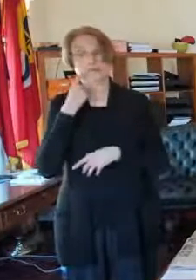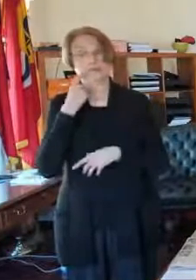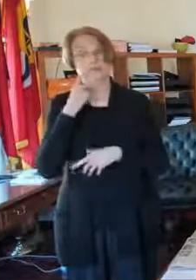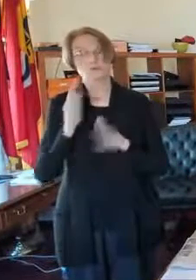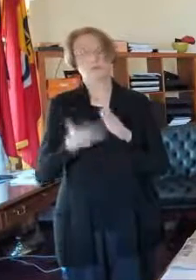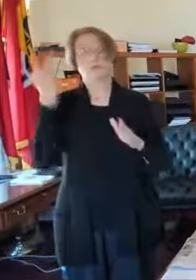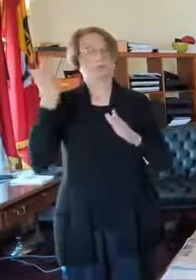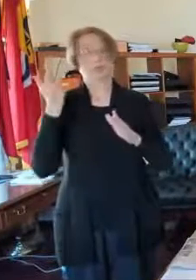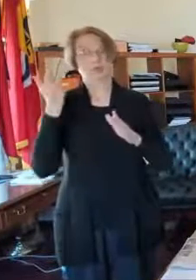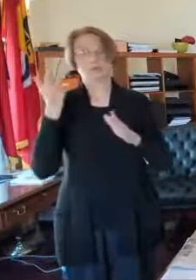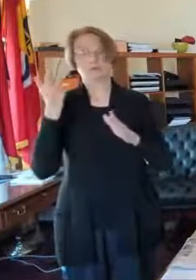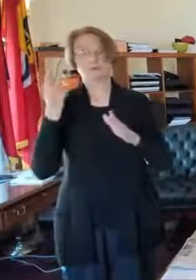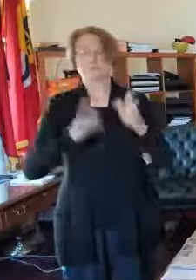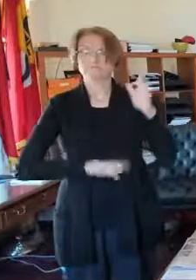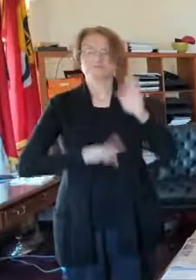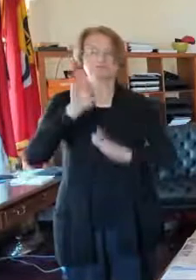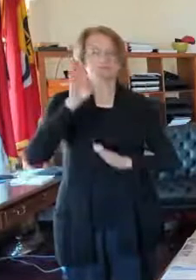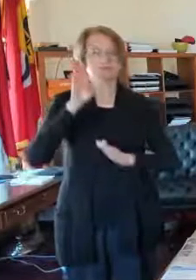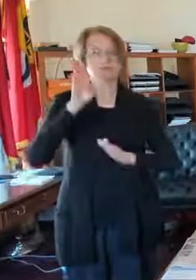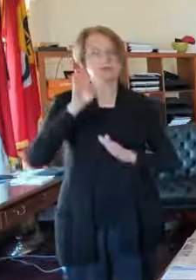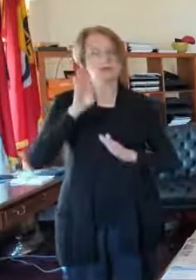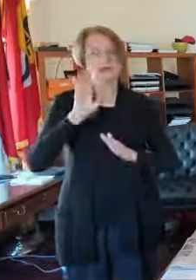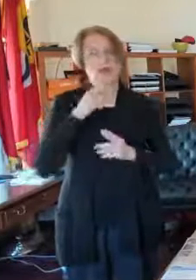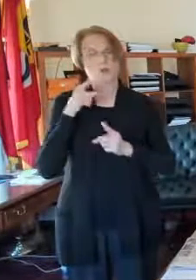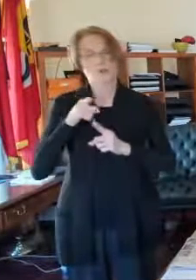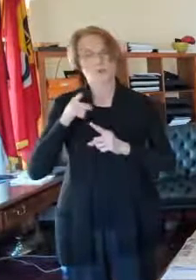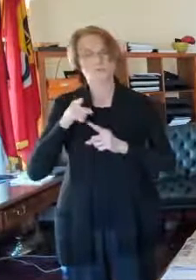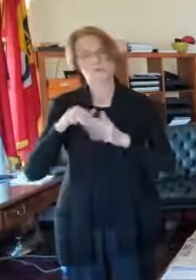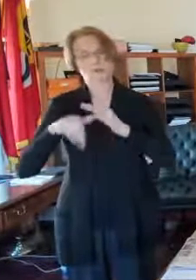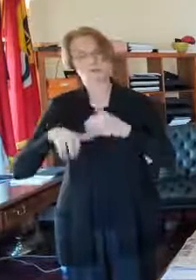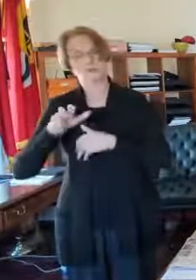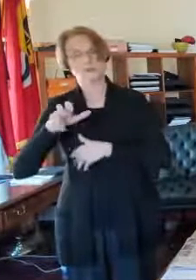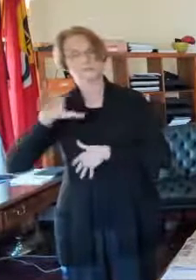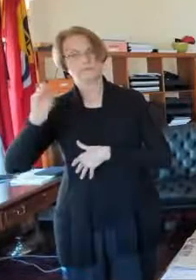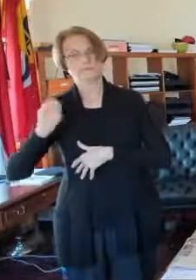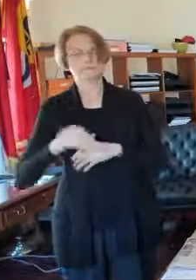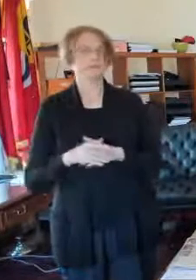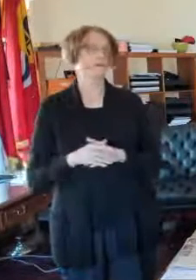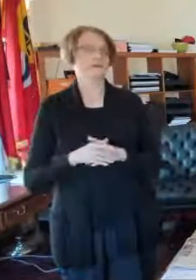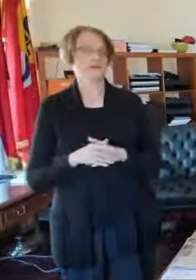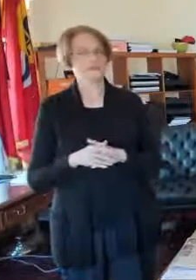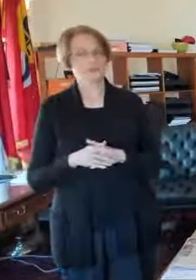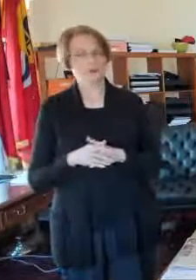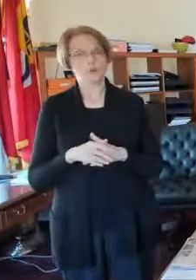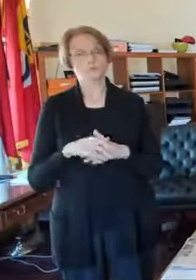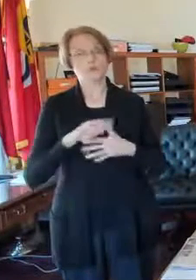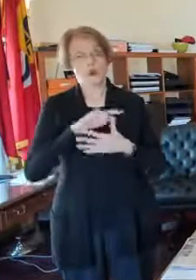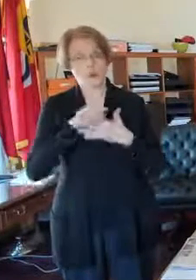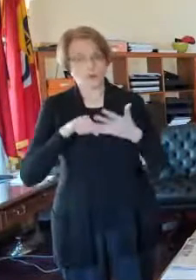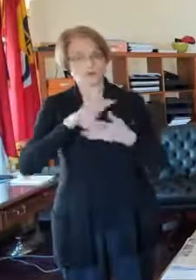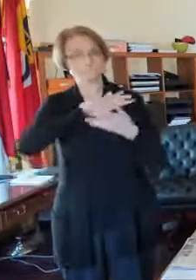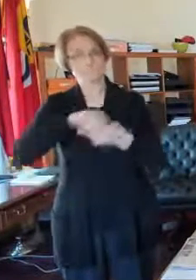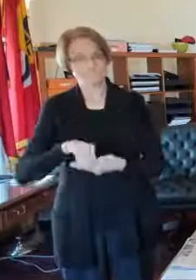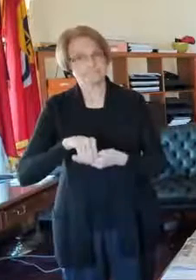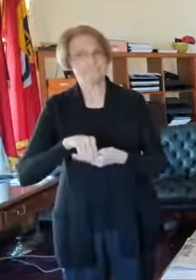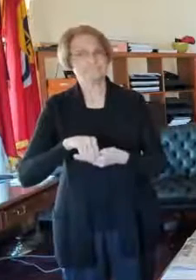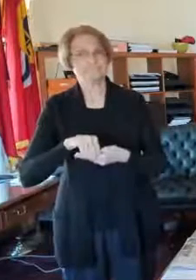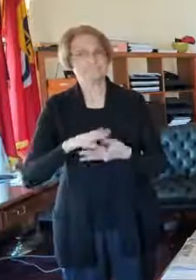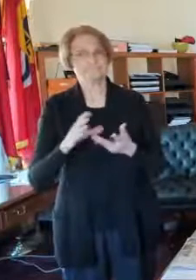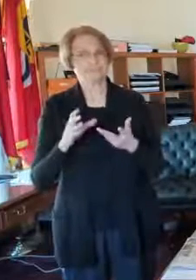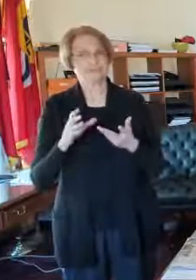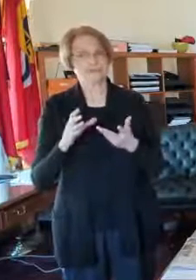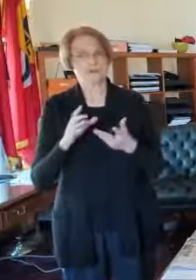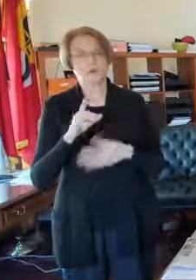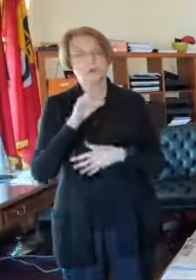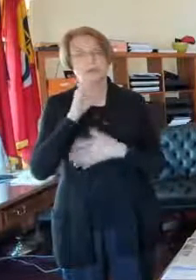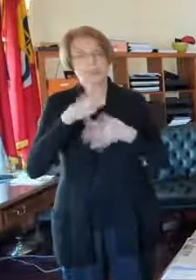So all of these things are coming together. This is a matter for all of you and